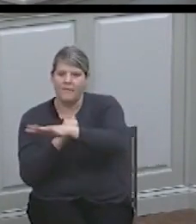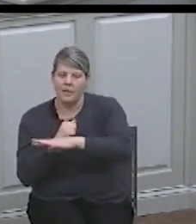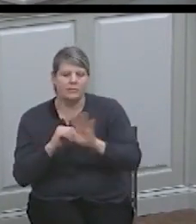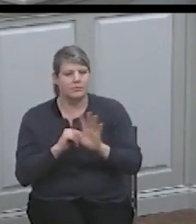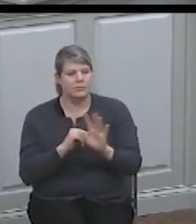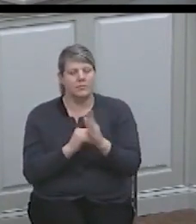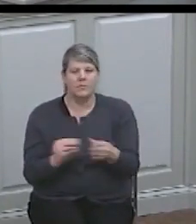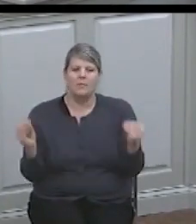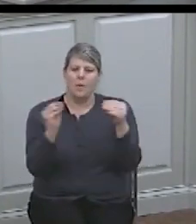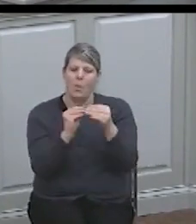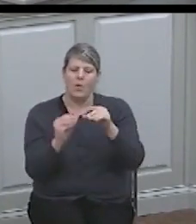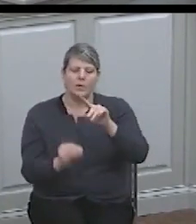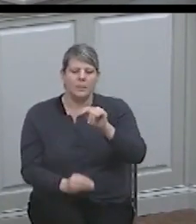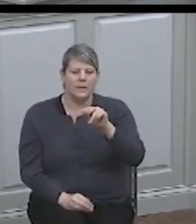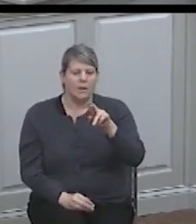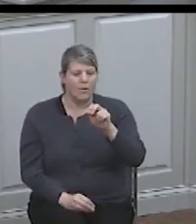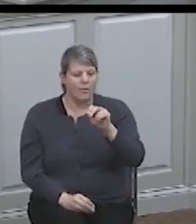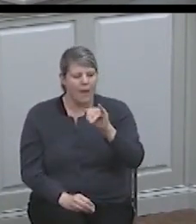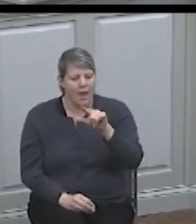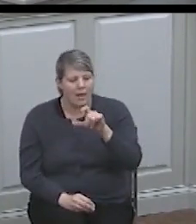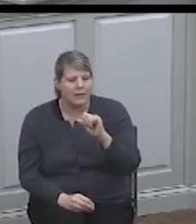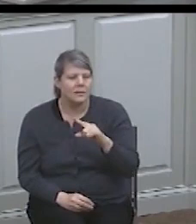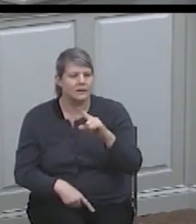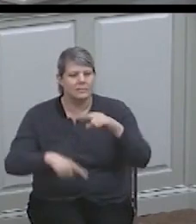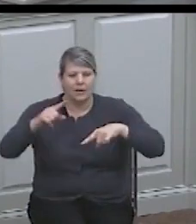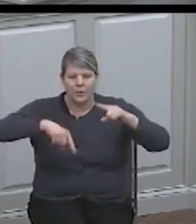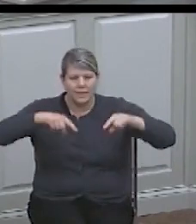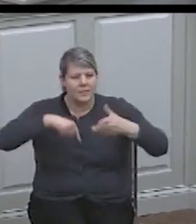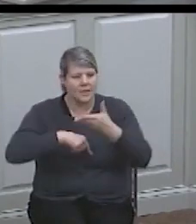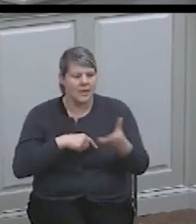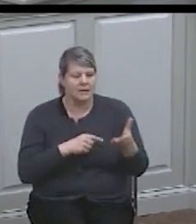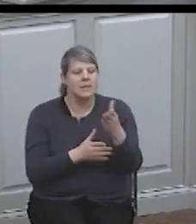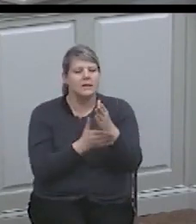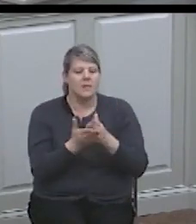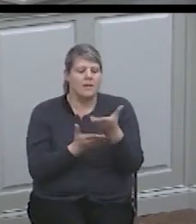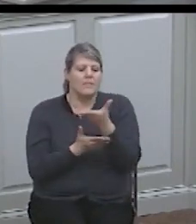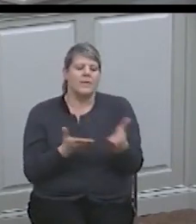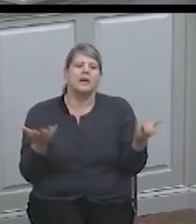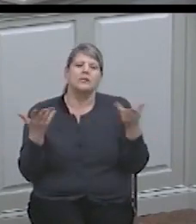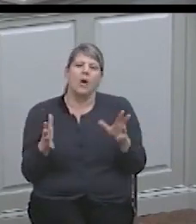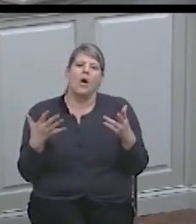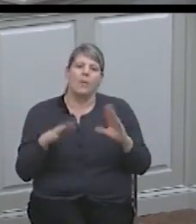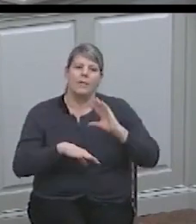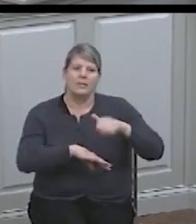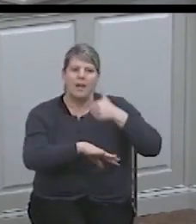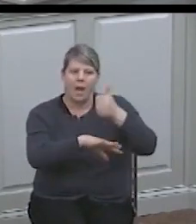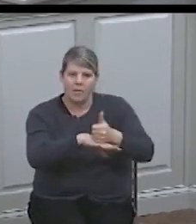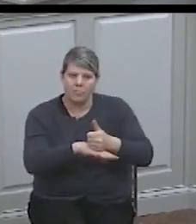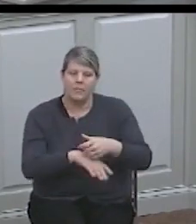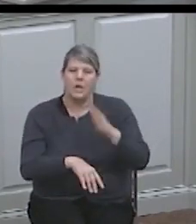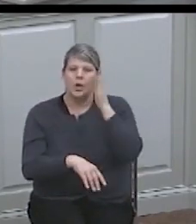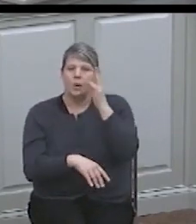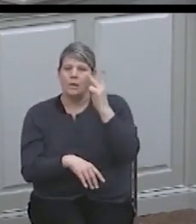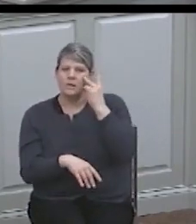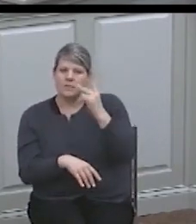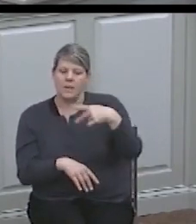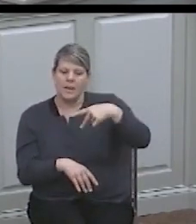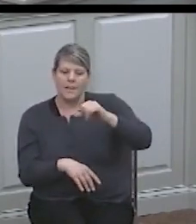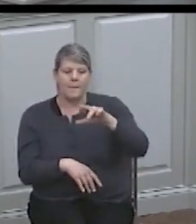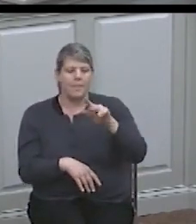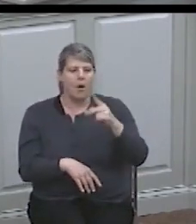we're talking about other little nice parks. And some of those things are already happening. We ought to see a nice park over at the water plant here before too long.